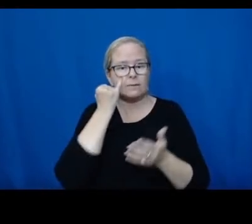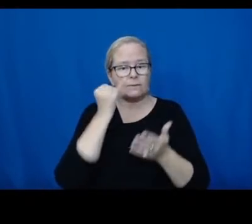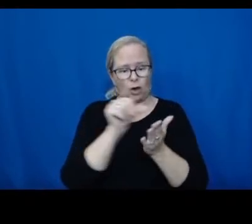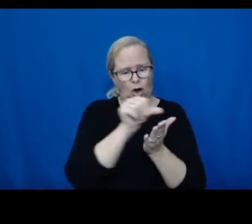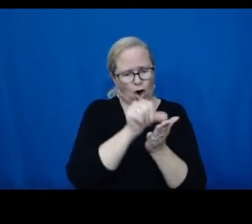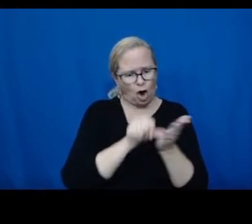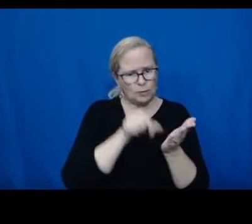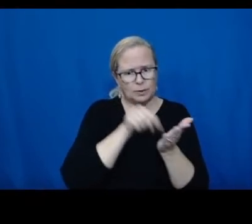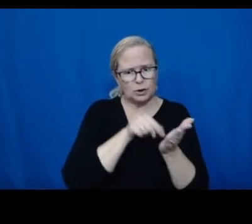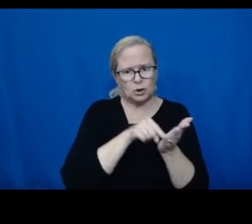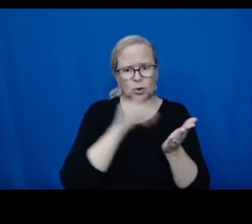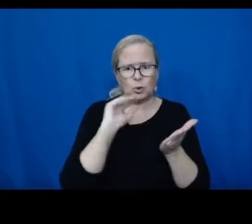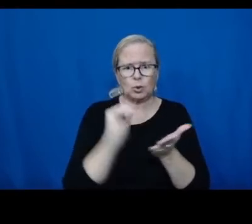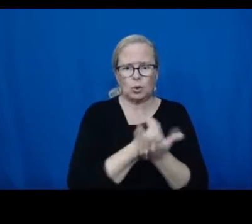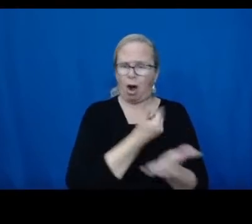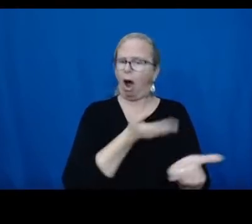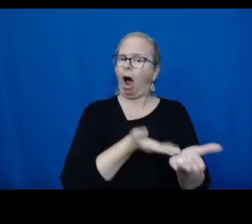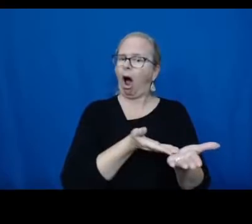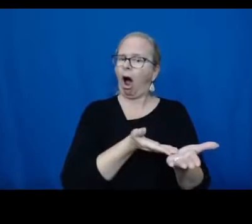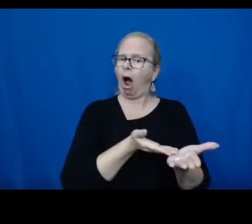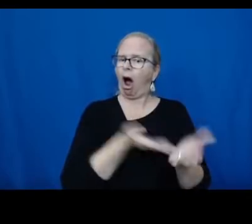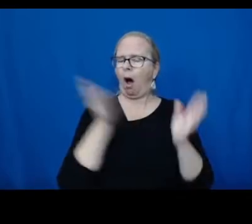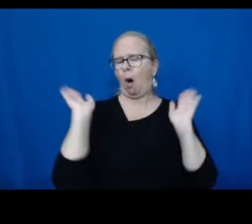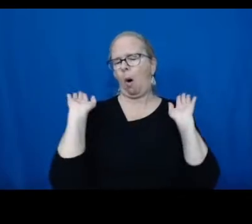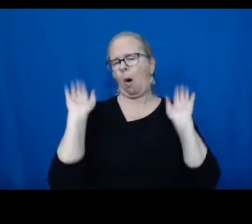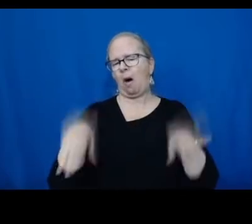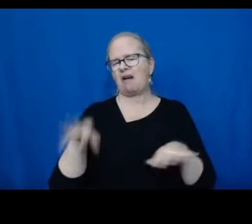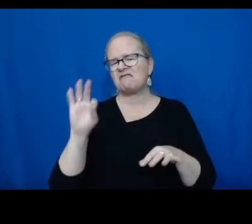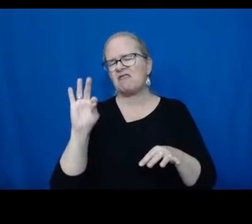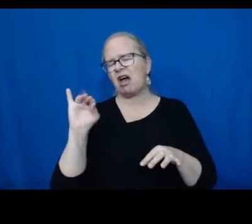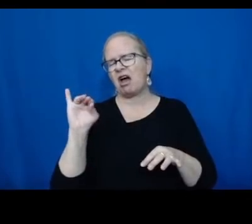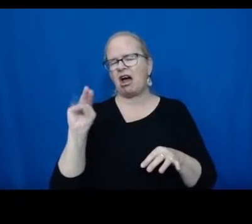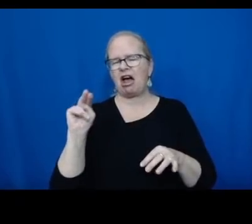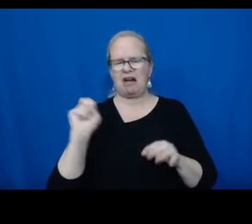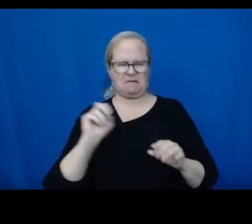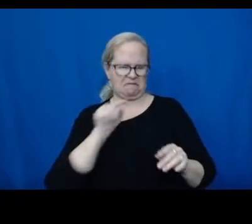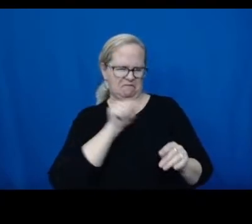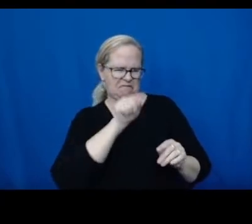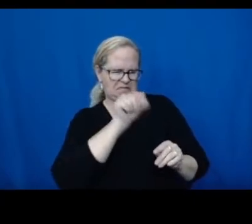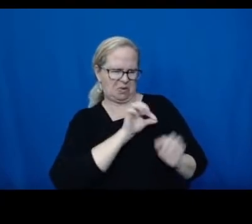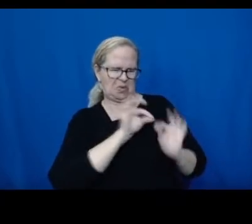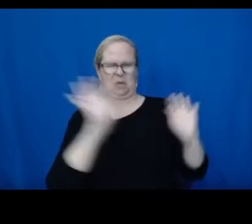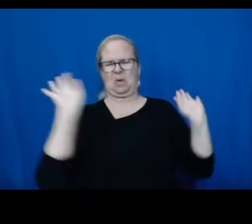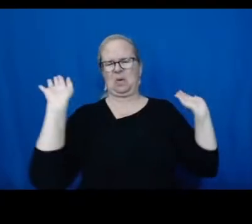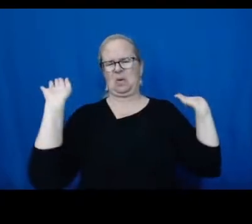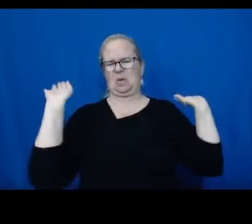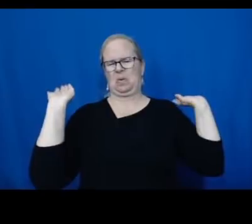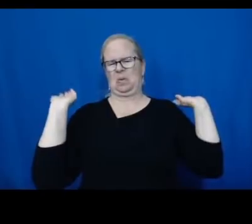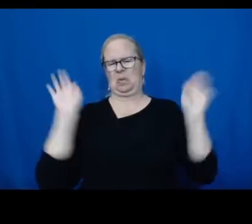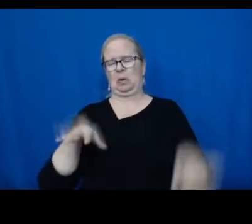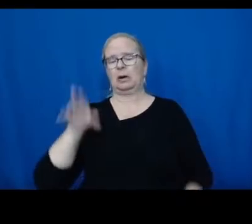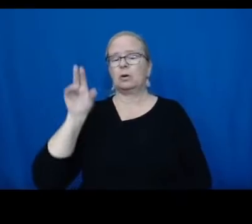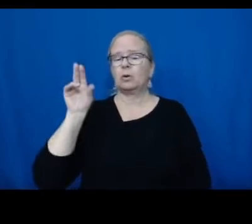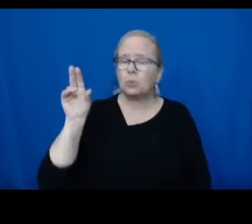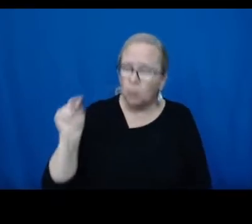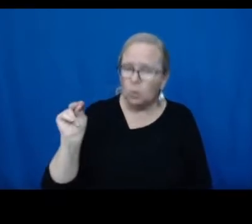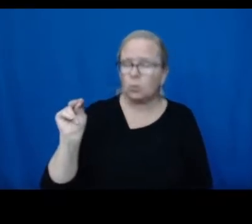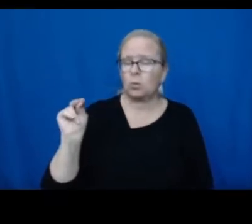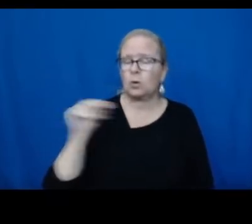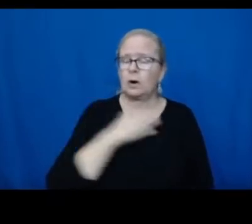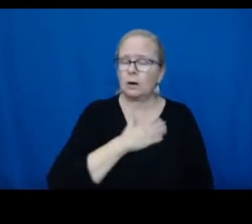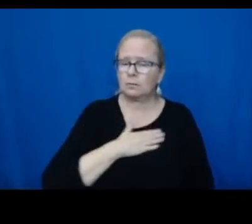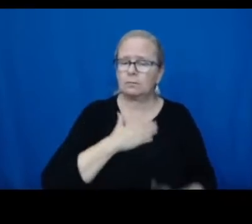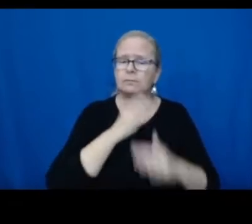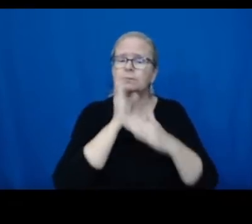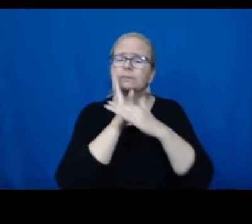something else that we have to continue to communicate to the public, is we cannot assume that those who have even